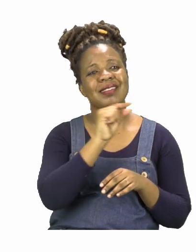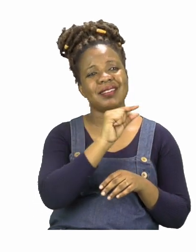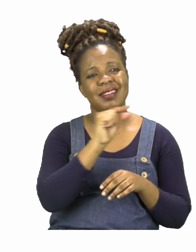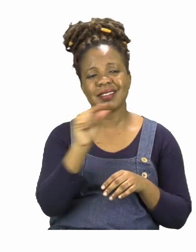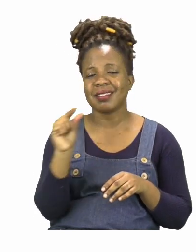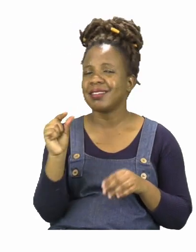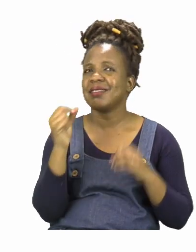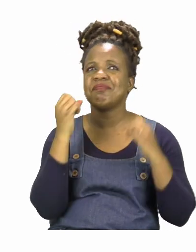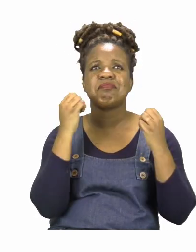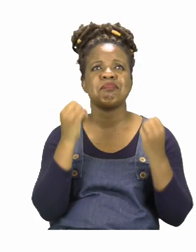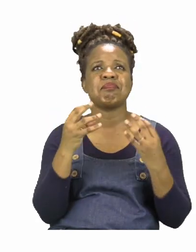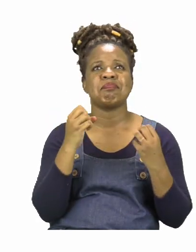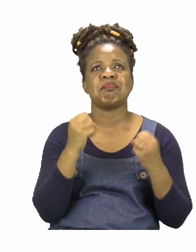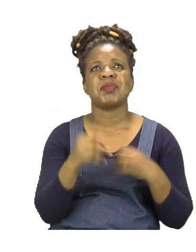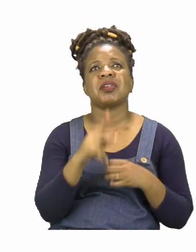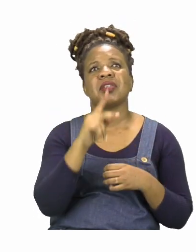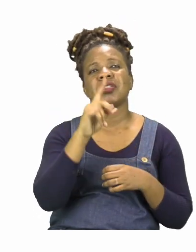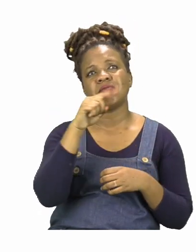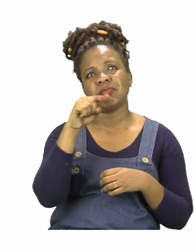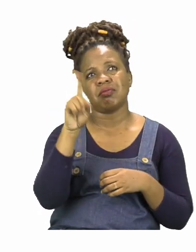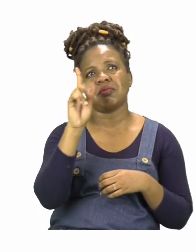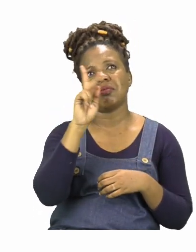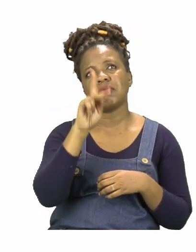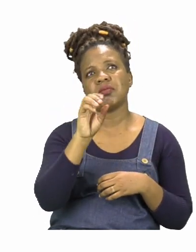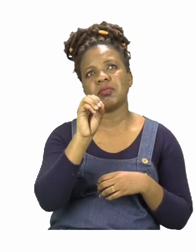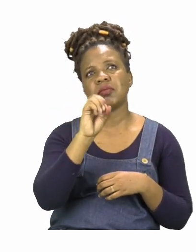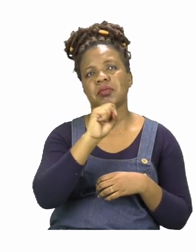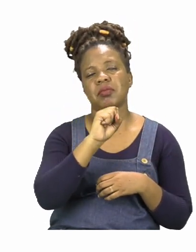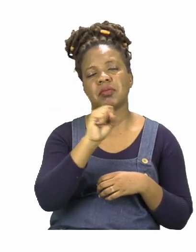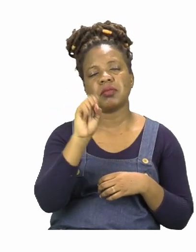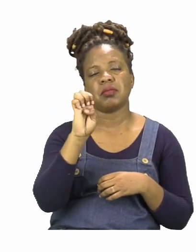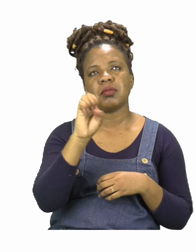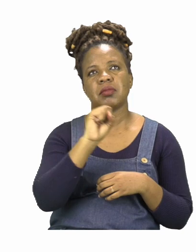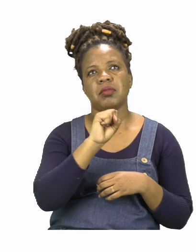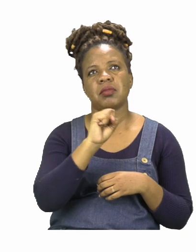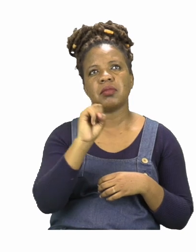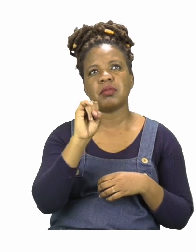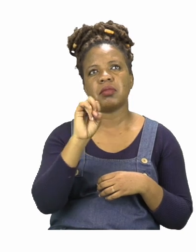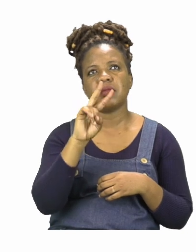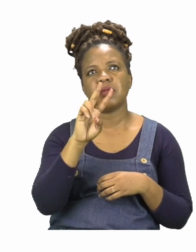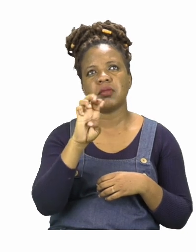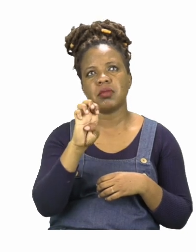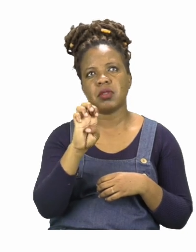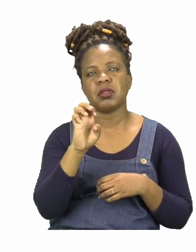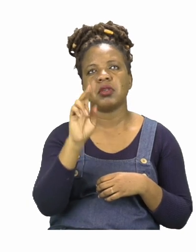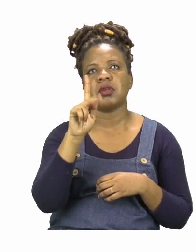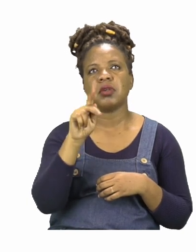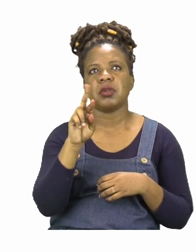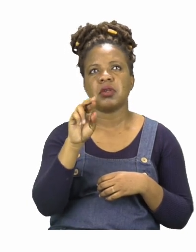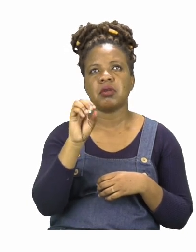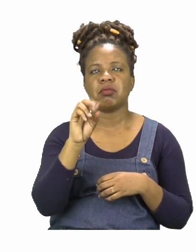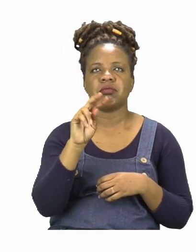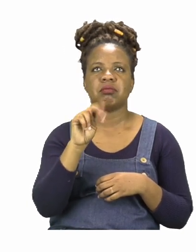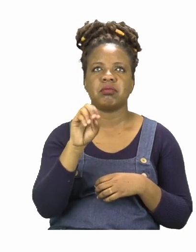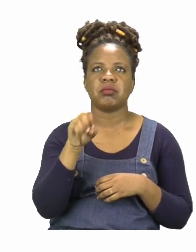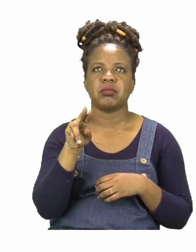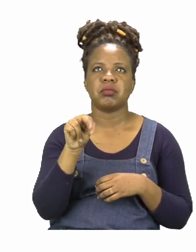you move on to the next sentence, you have circled all the possessive pronouns that we can use for that